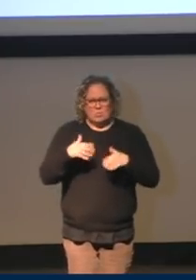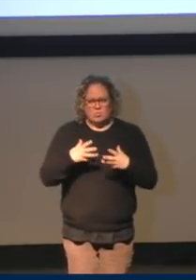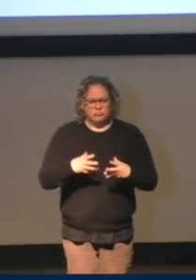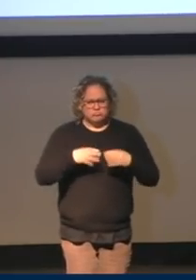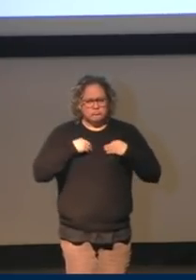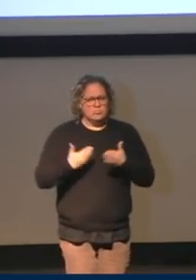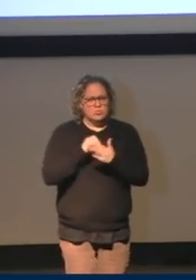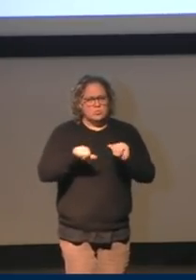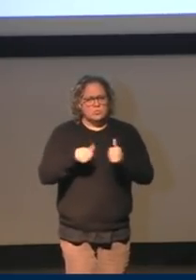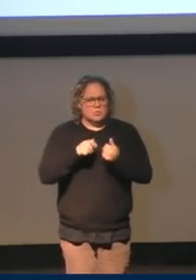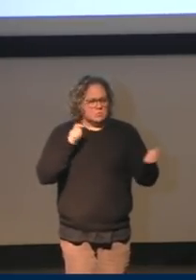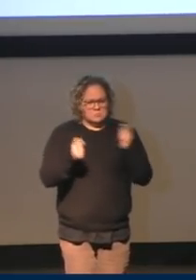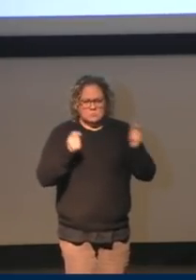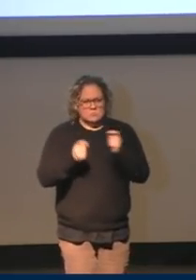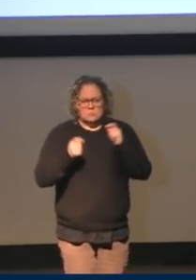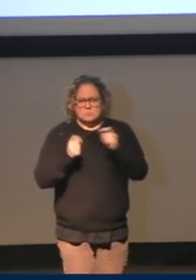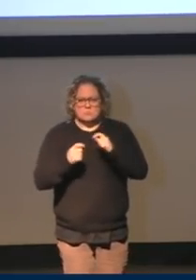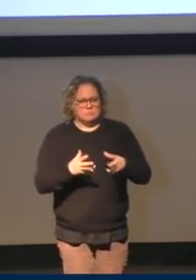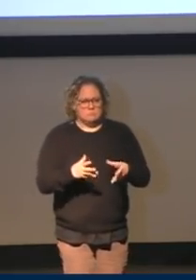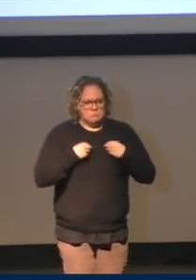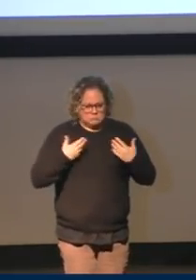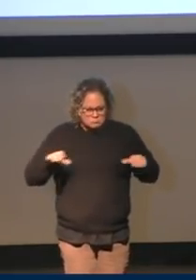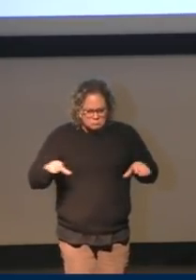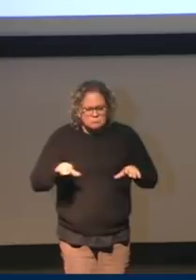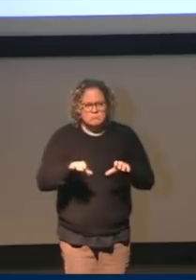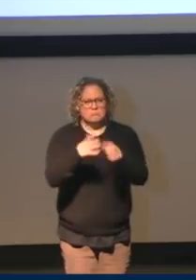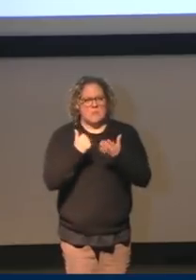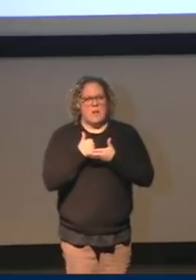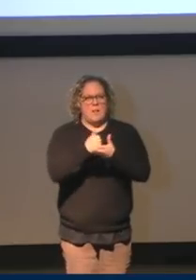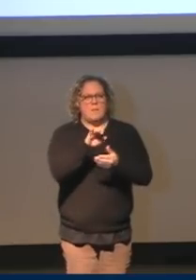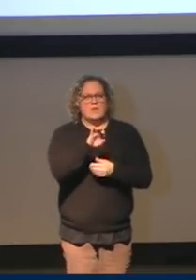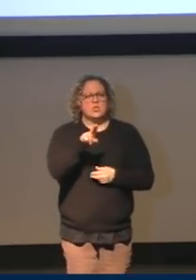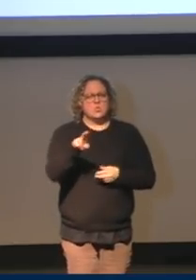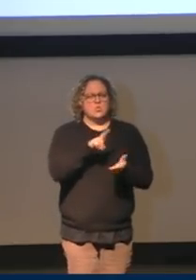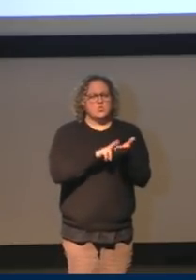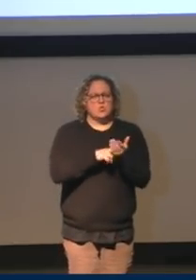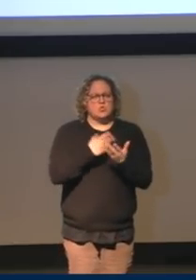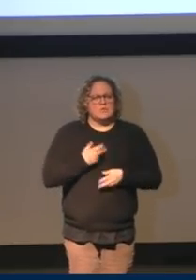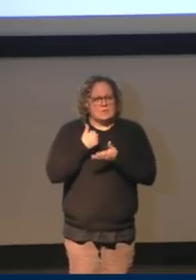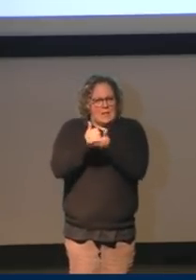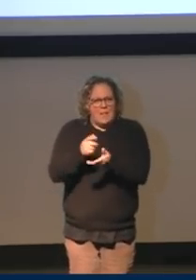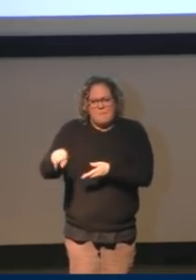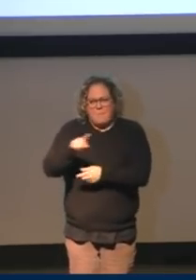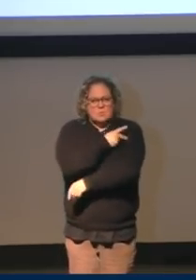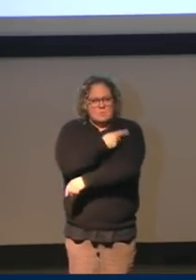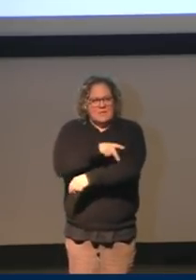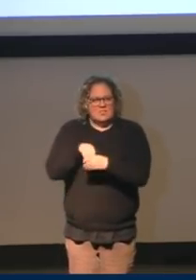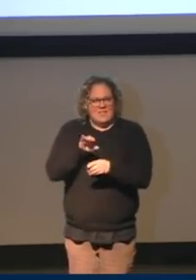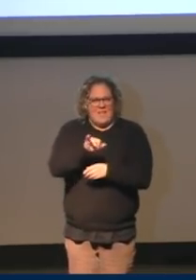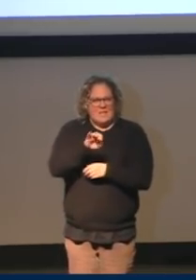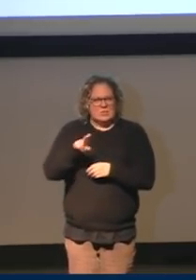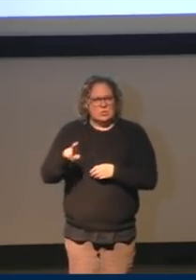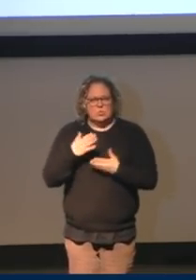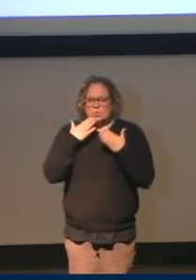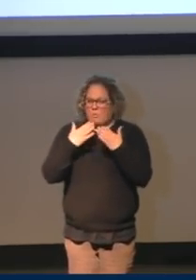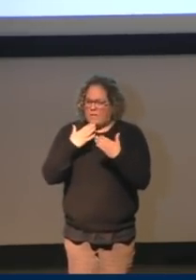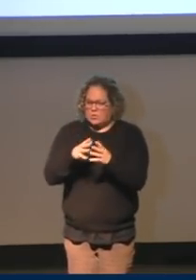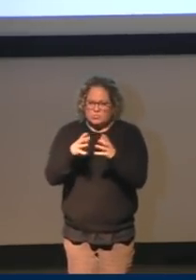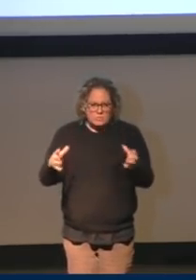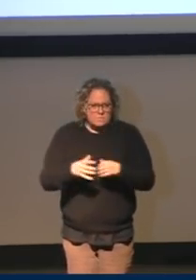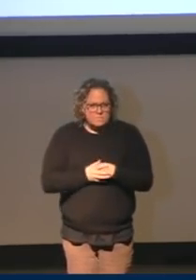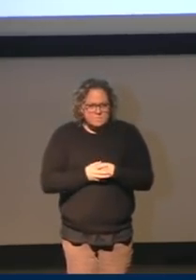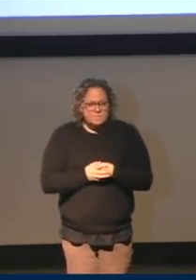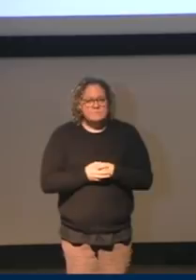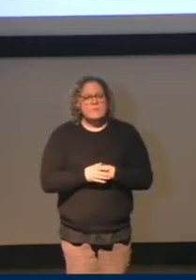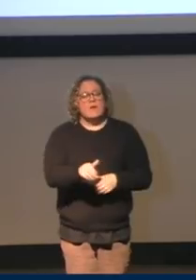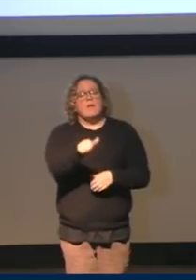to the dramatic changes of their unit and helped the ICU nurses care for the critical care patients in their area. So thank you all. This